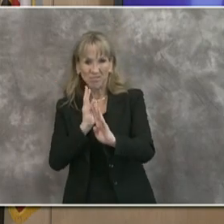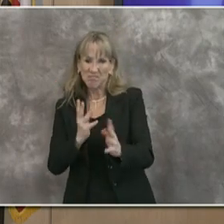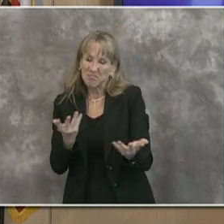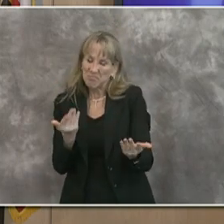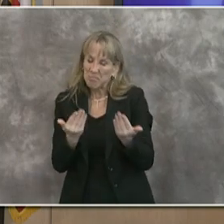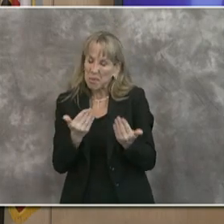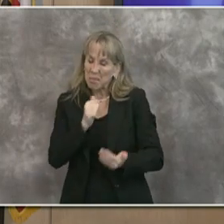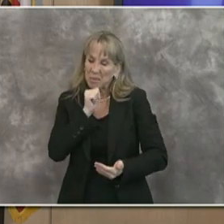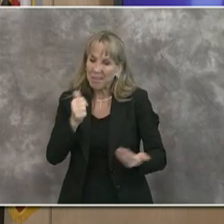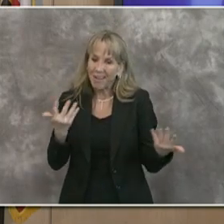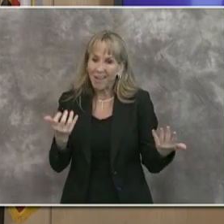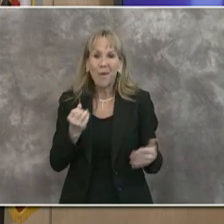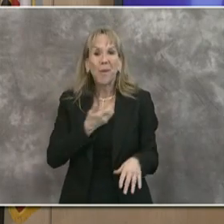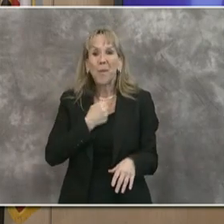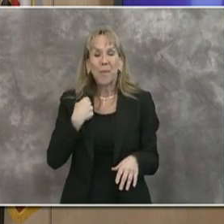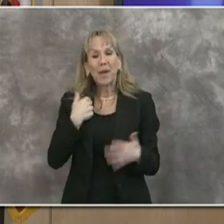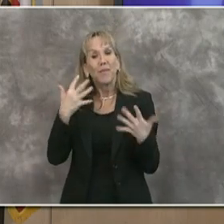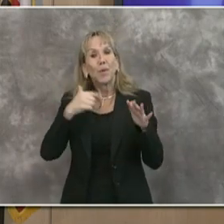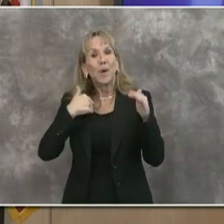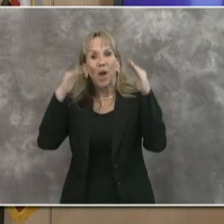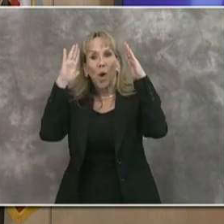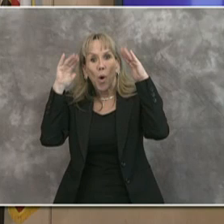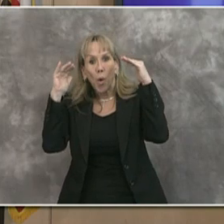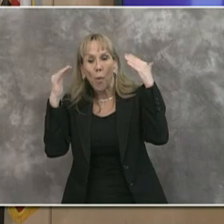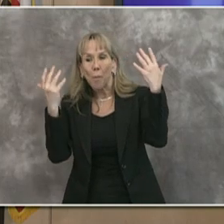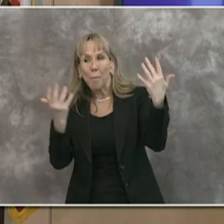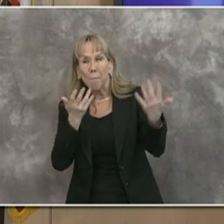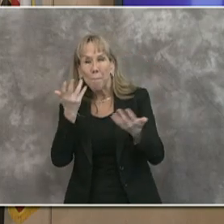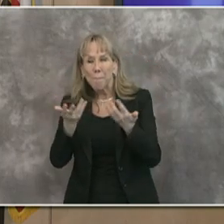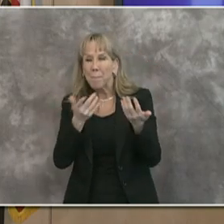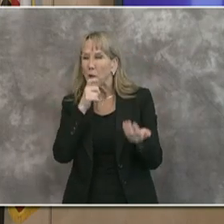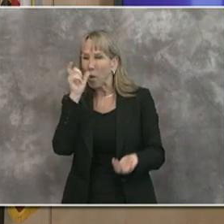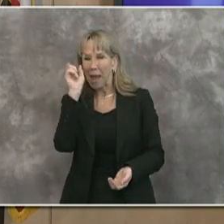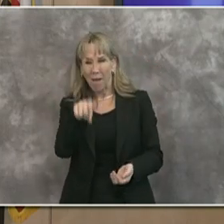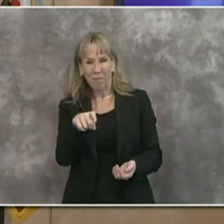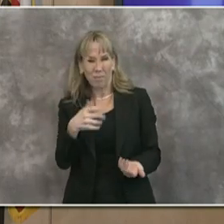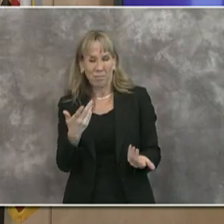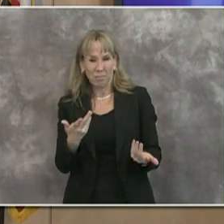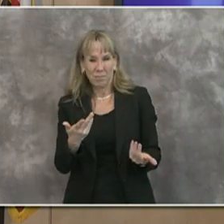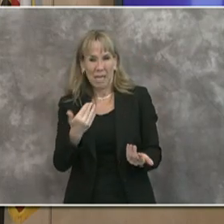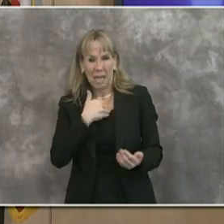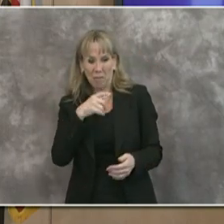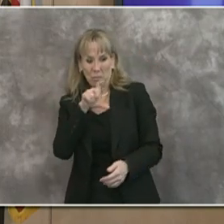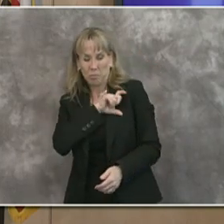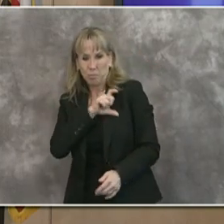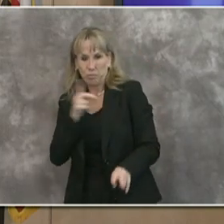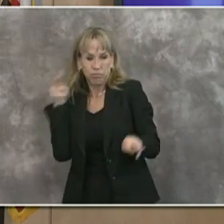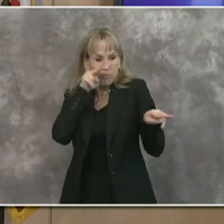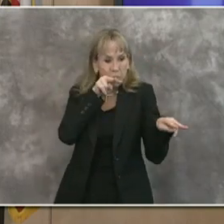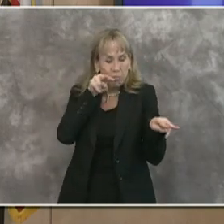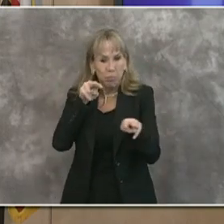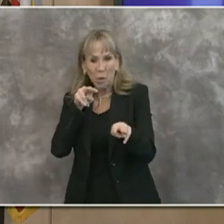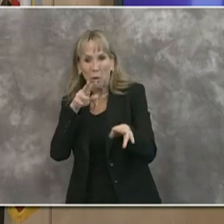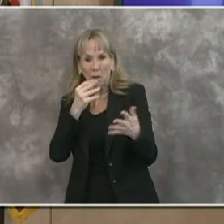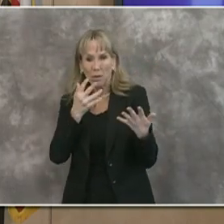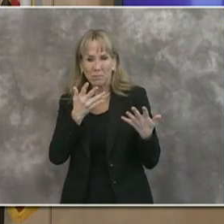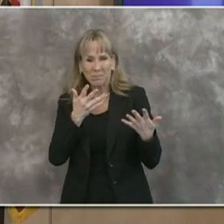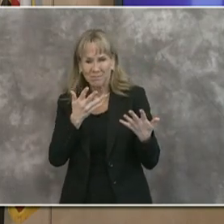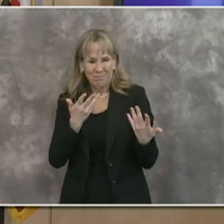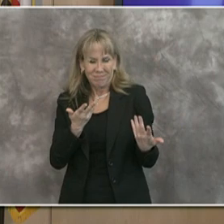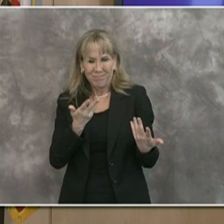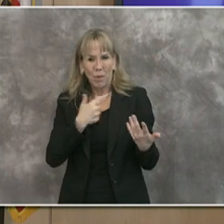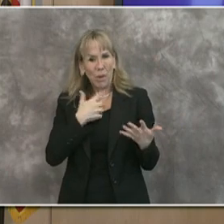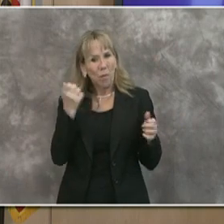be, as has been from the very beginning, that there isn't the need for law enforcement to have to go away from the job